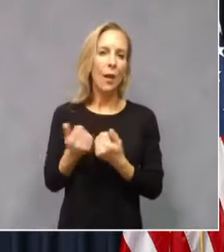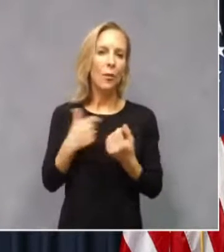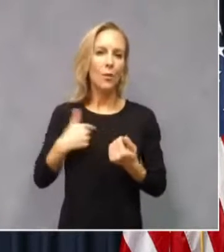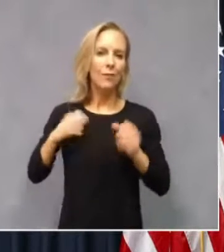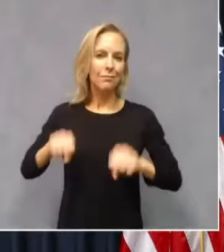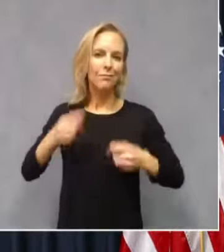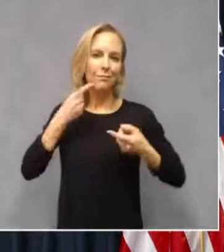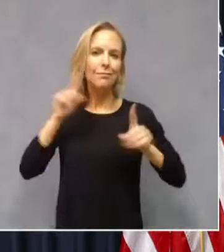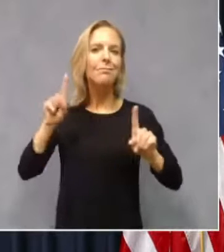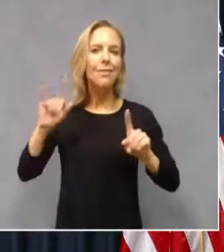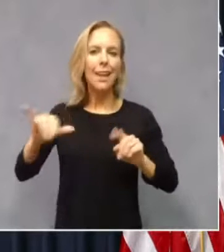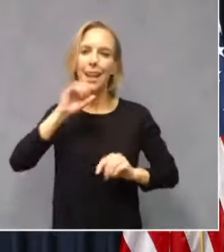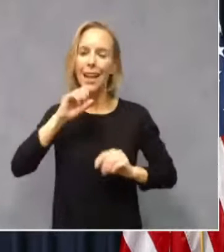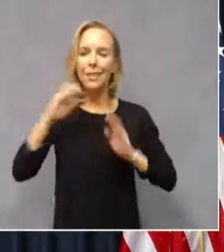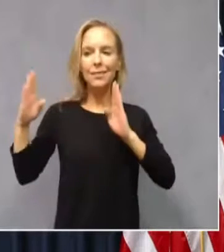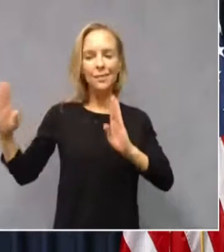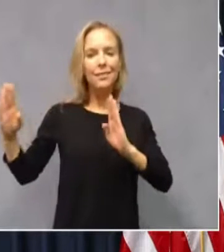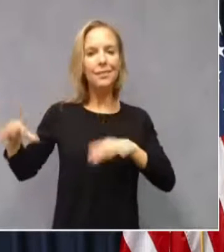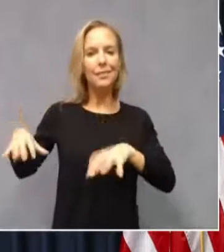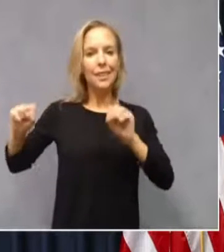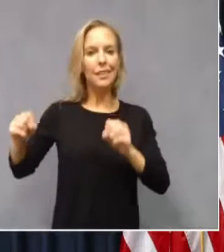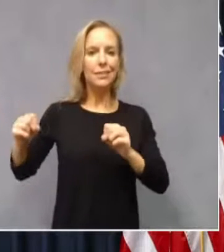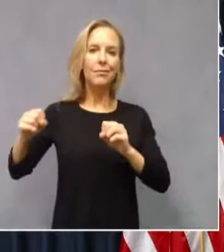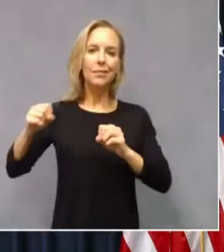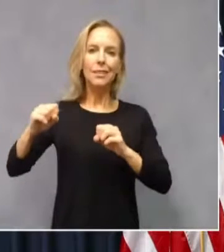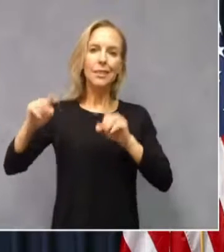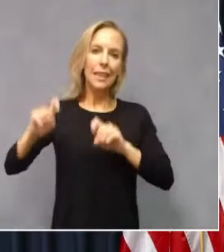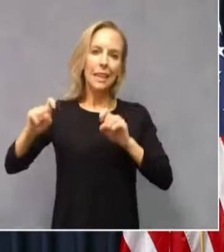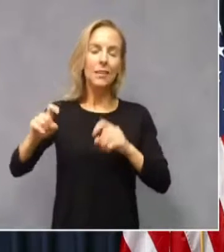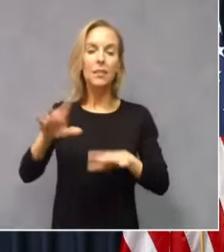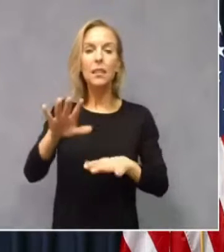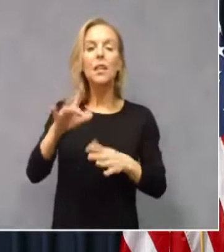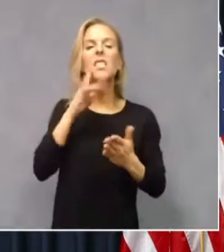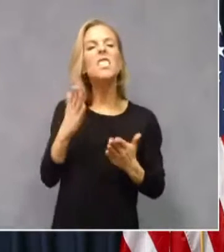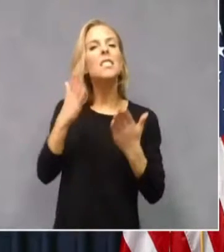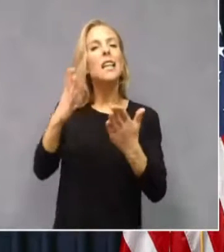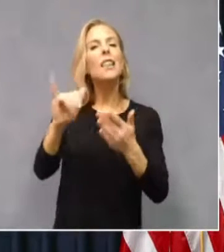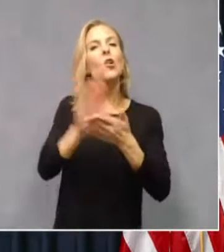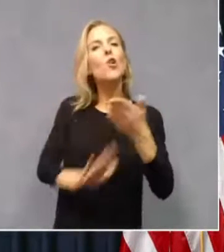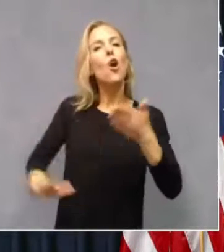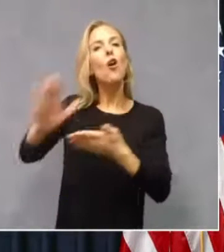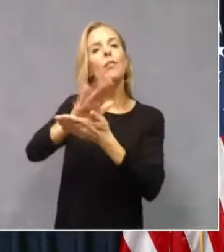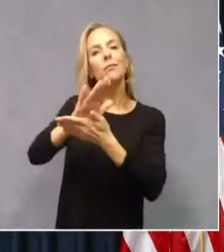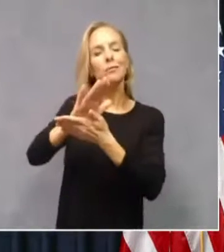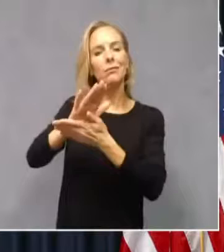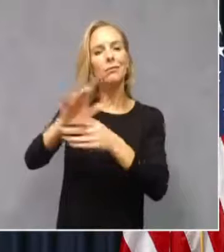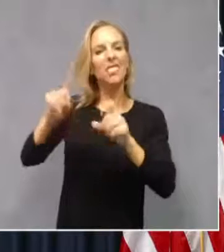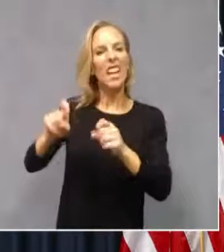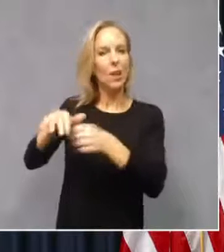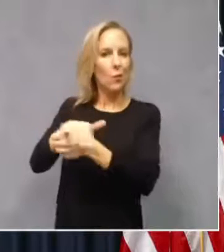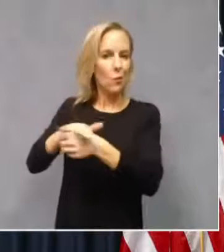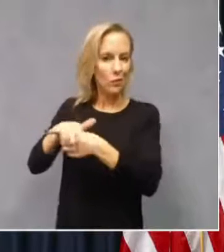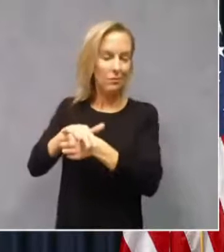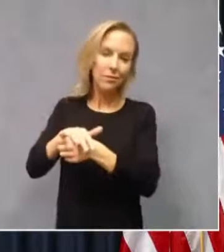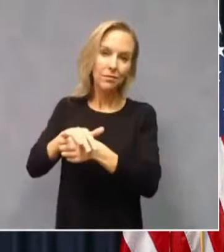does suggest some of the college testing that they have done was ahead of its